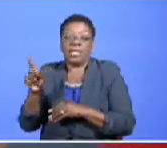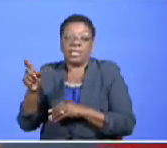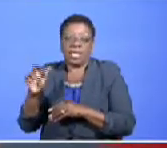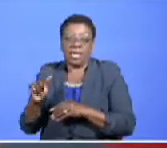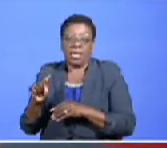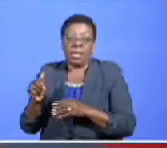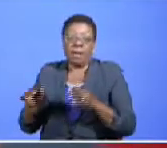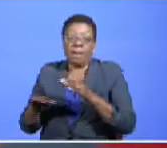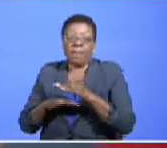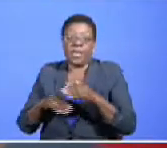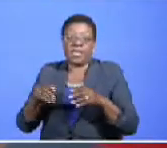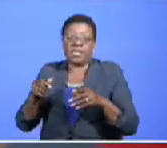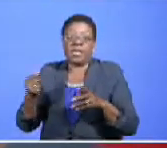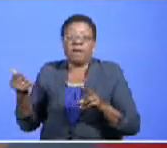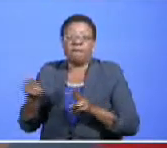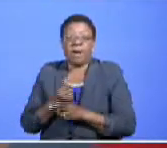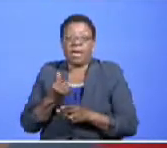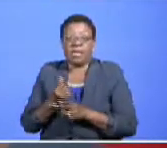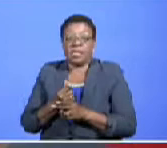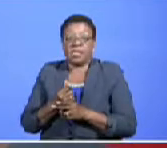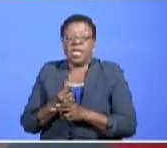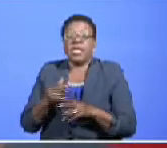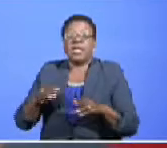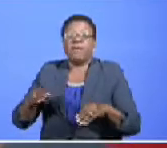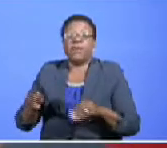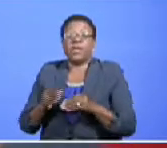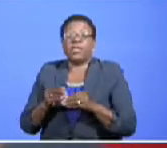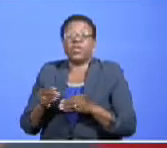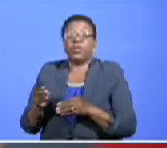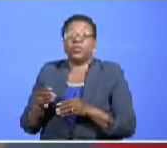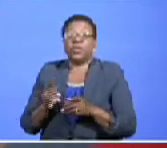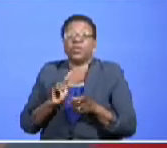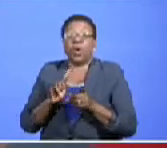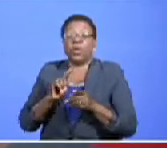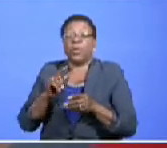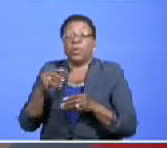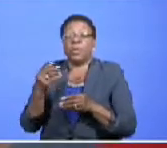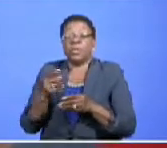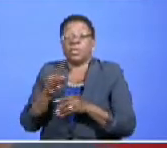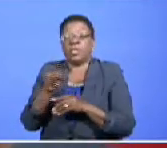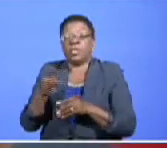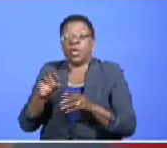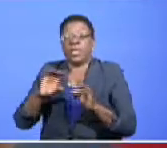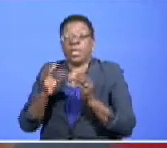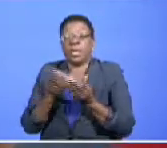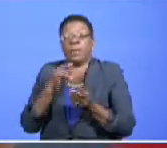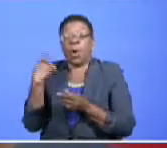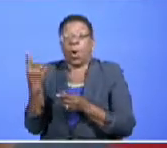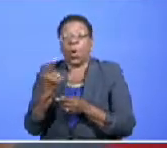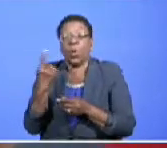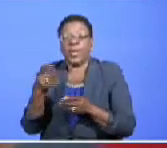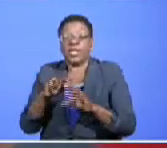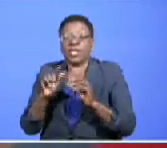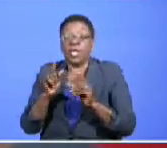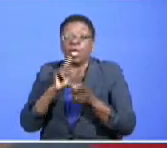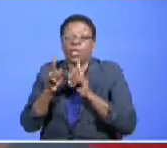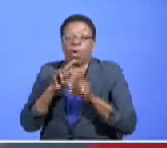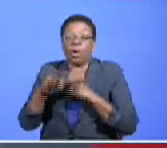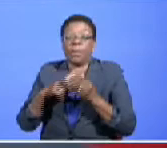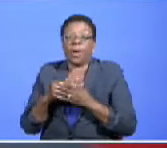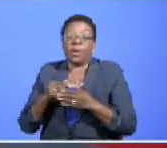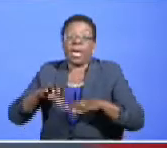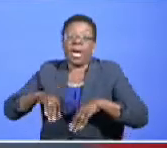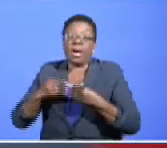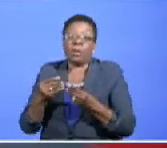successfully over the years, brought us to a level of accountability, and we are grateful. But now this is the time for us to move beyond